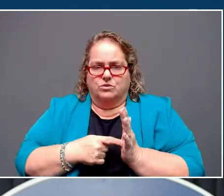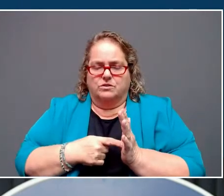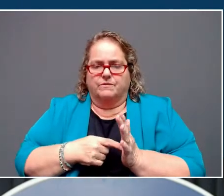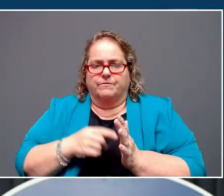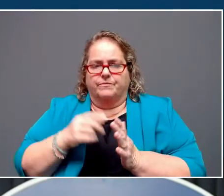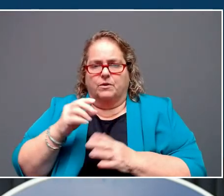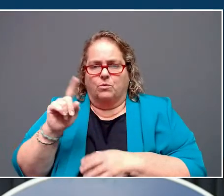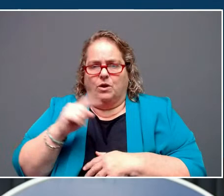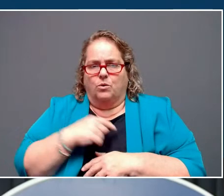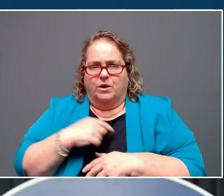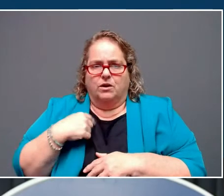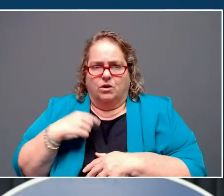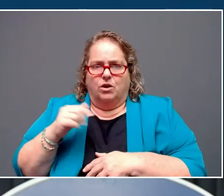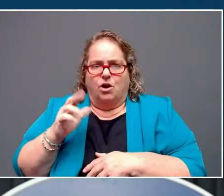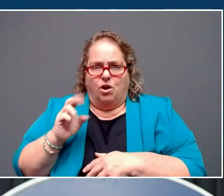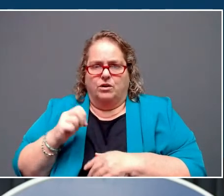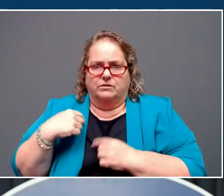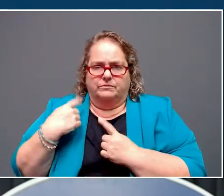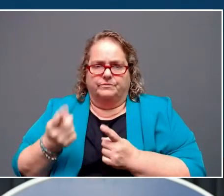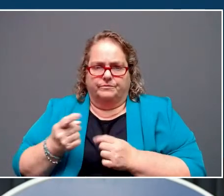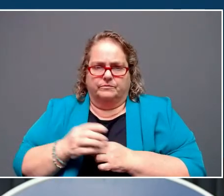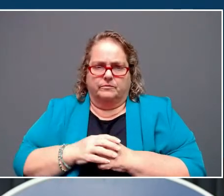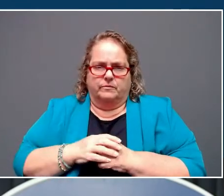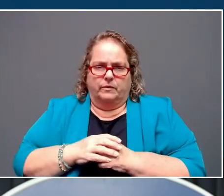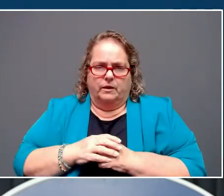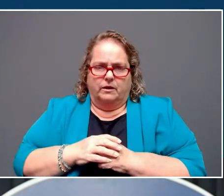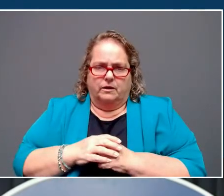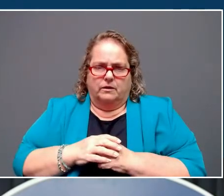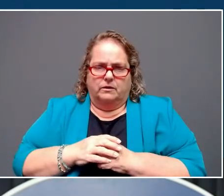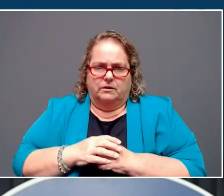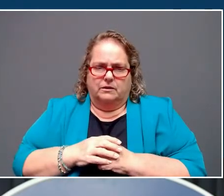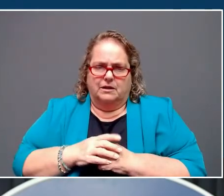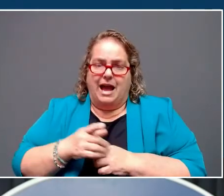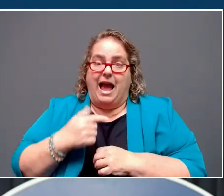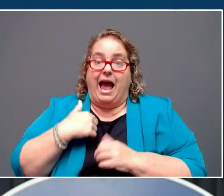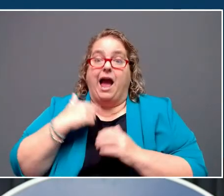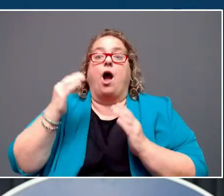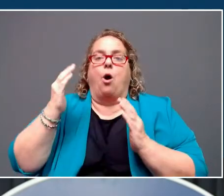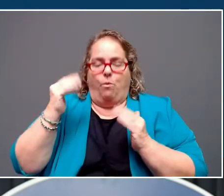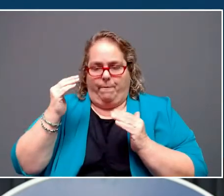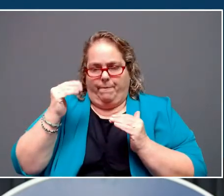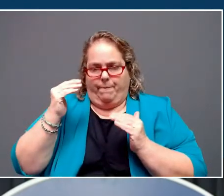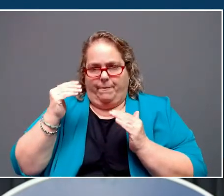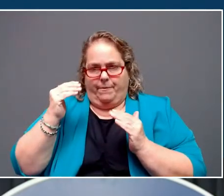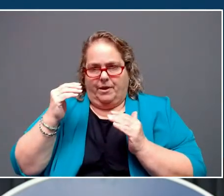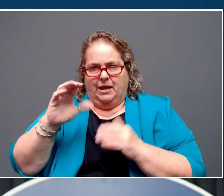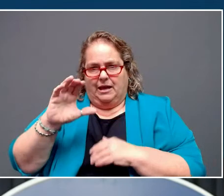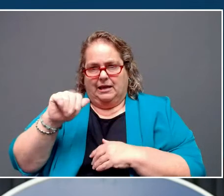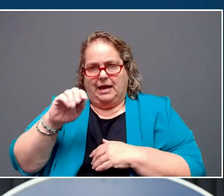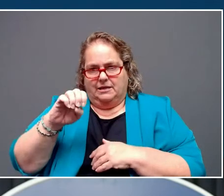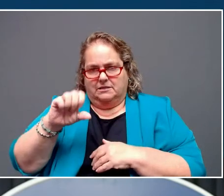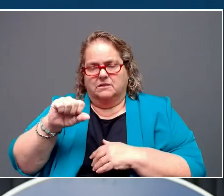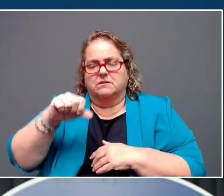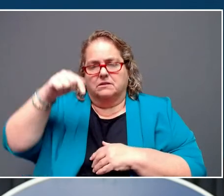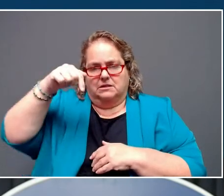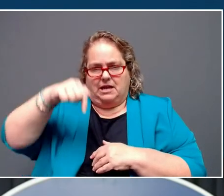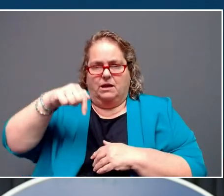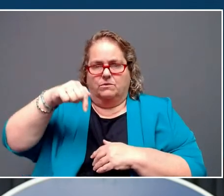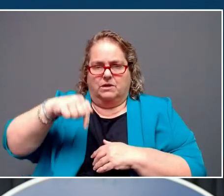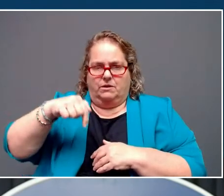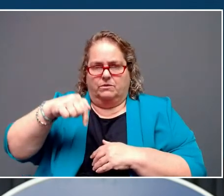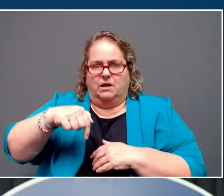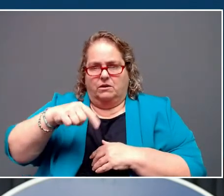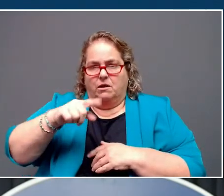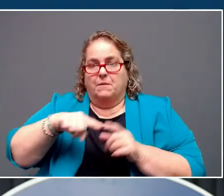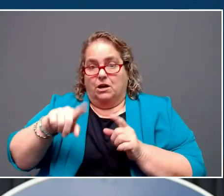that we have been showing for a long time. I hope the cases are going down. In the very least, we've plateaued,